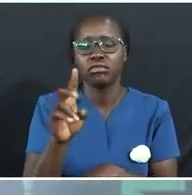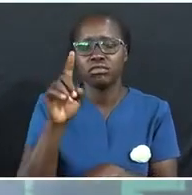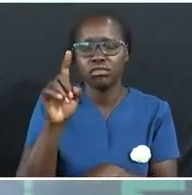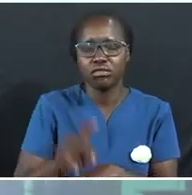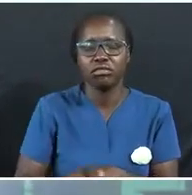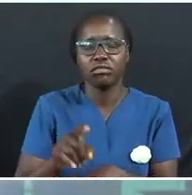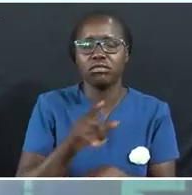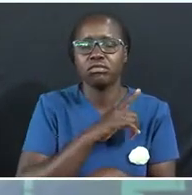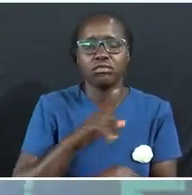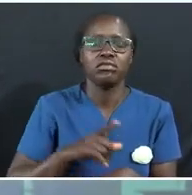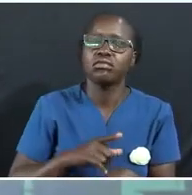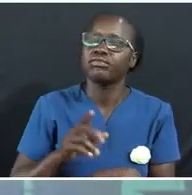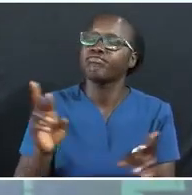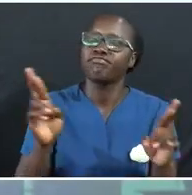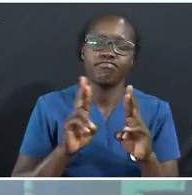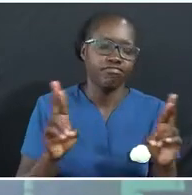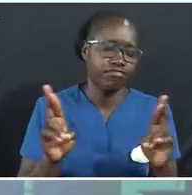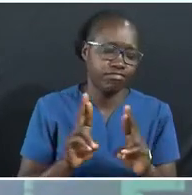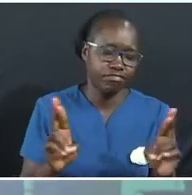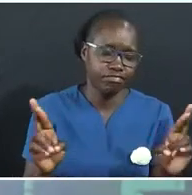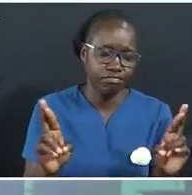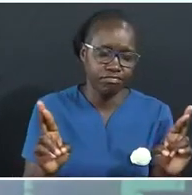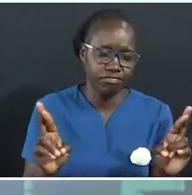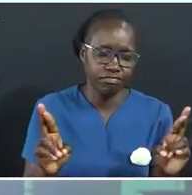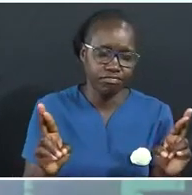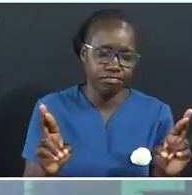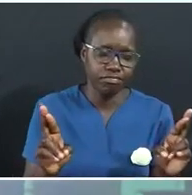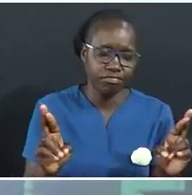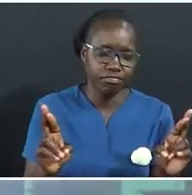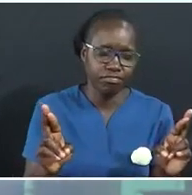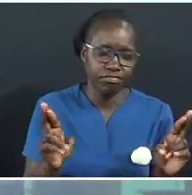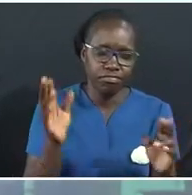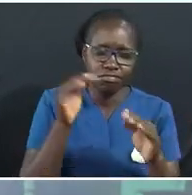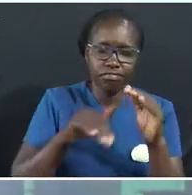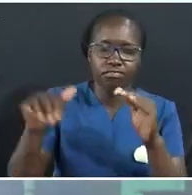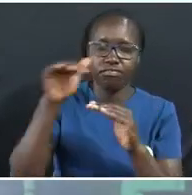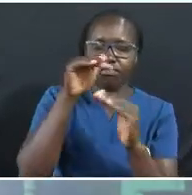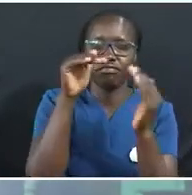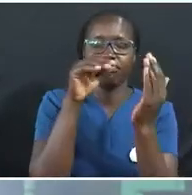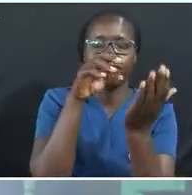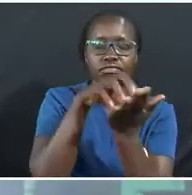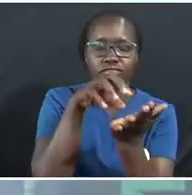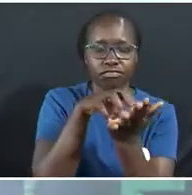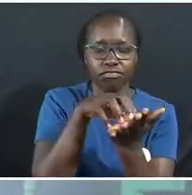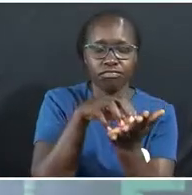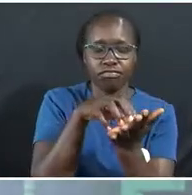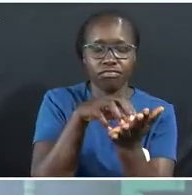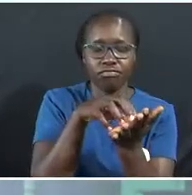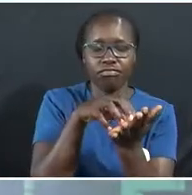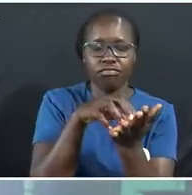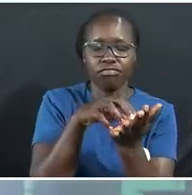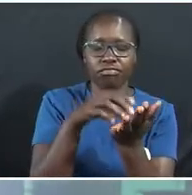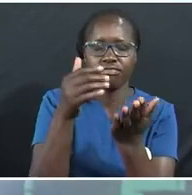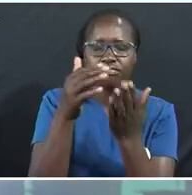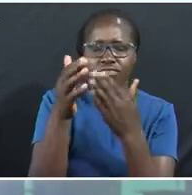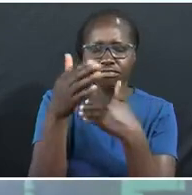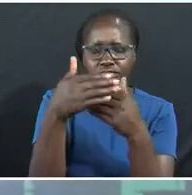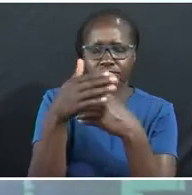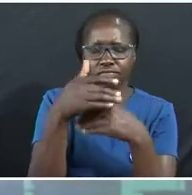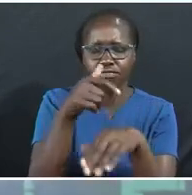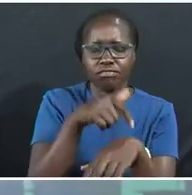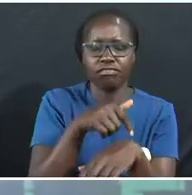Lord, they are ripe. They are in the advanced stage. They are in the crossing